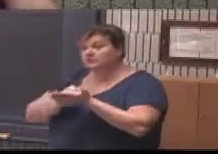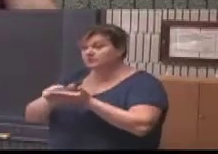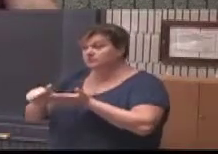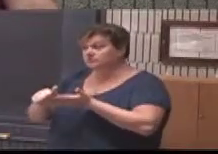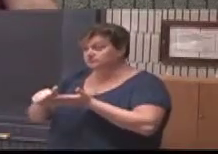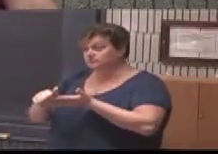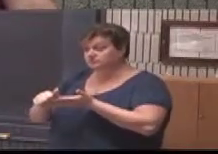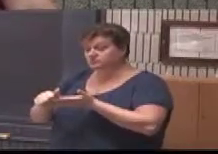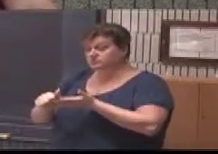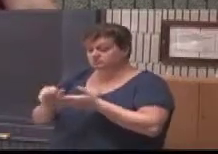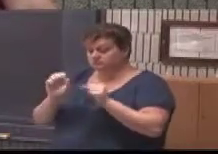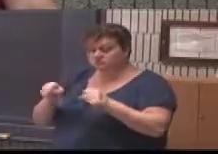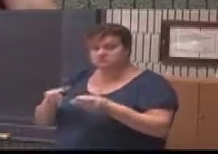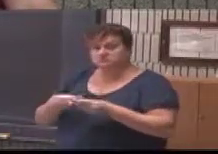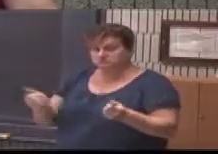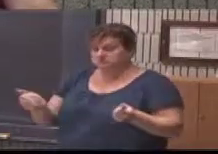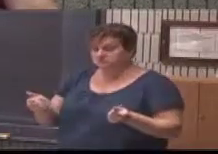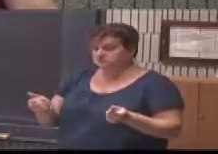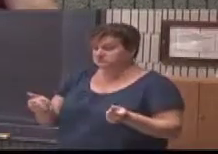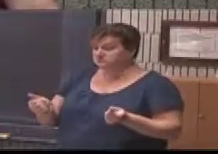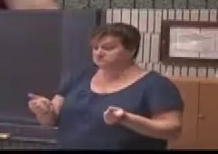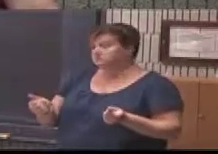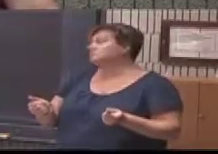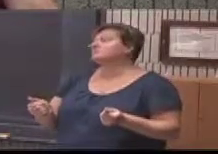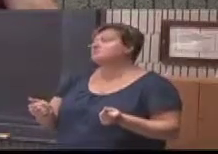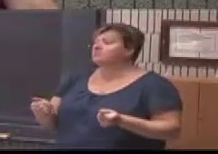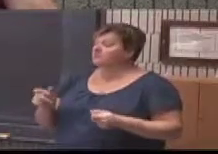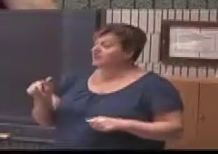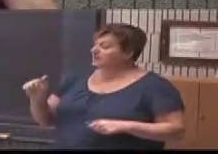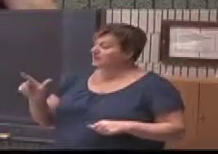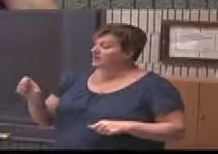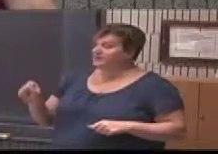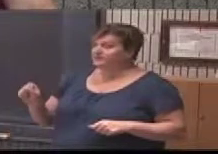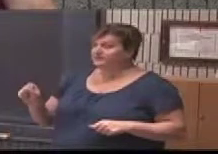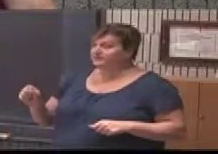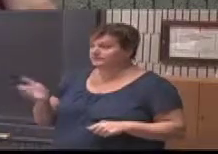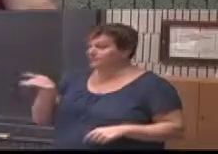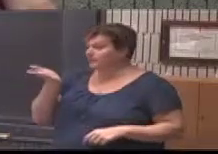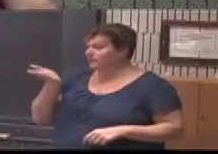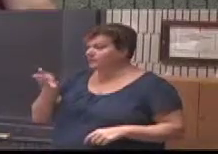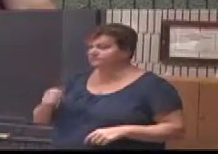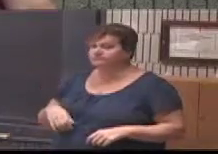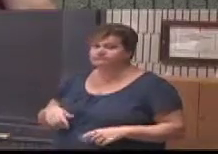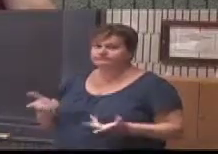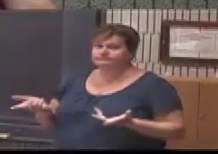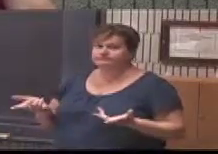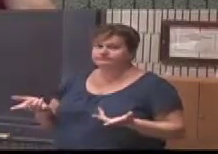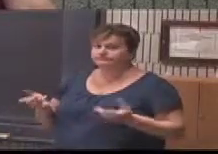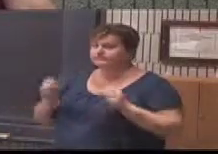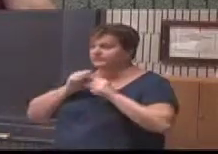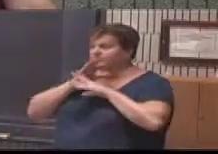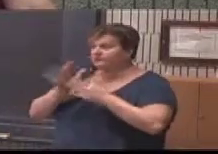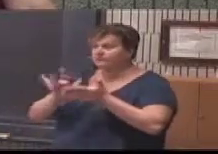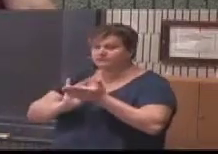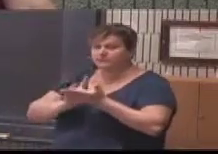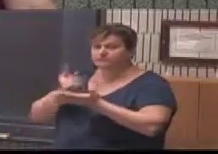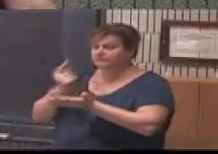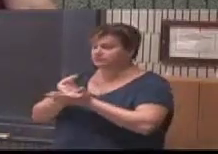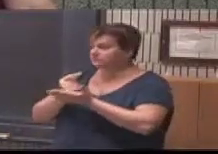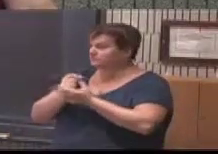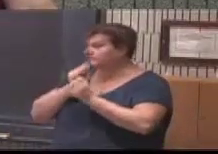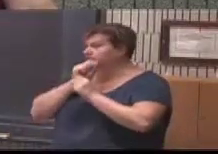are potentially curable at this point. Again, with ALS, there's nothing. There's nothing for me out there.